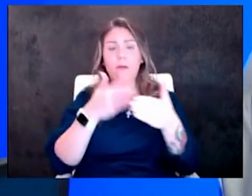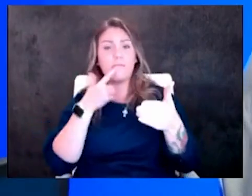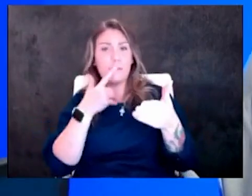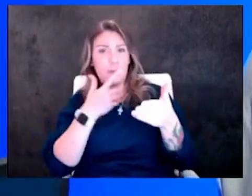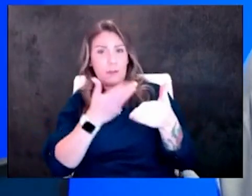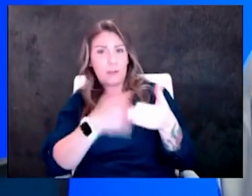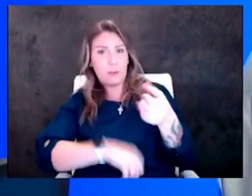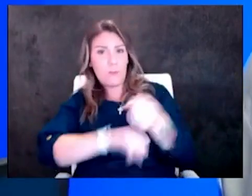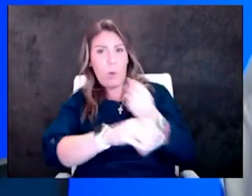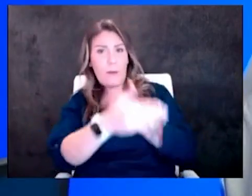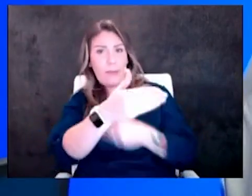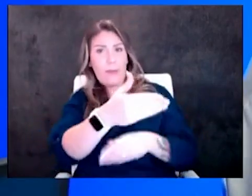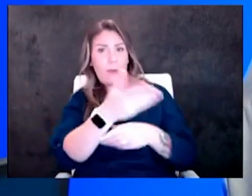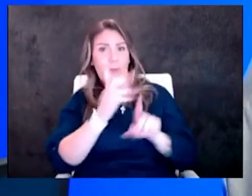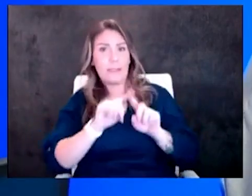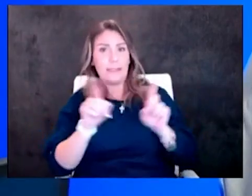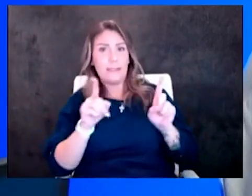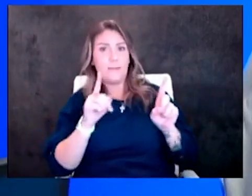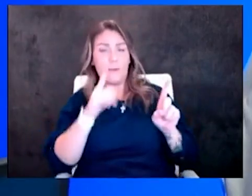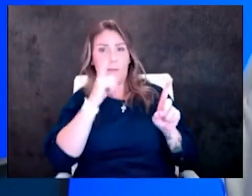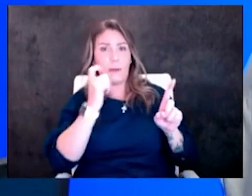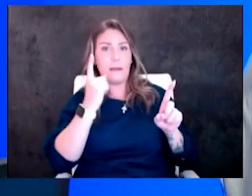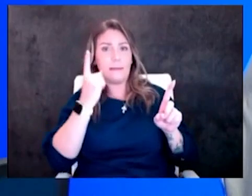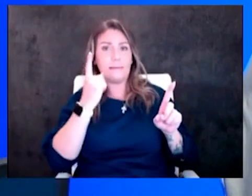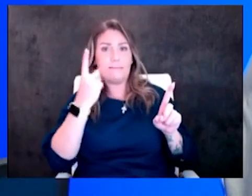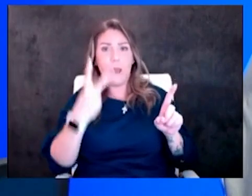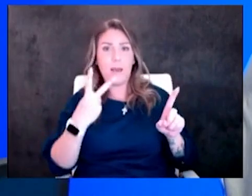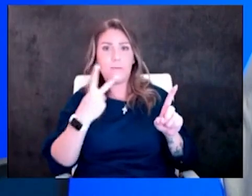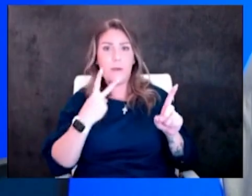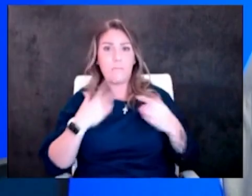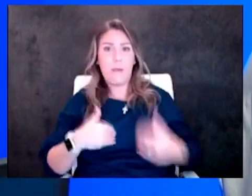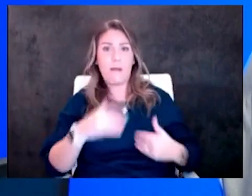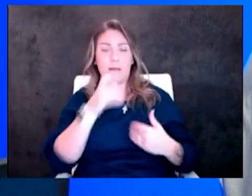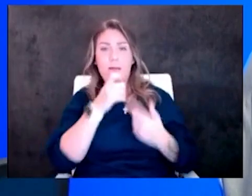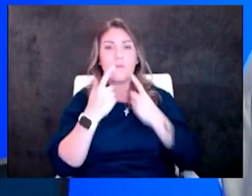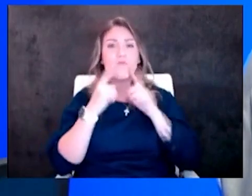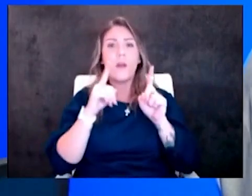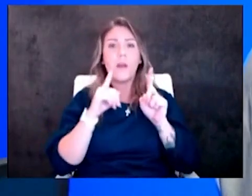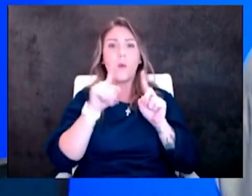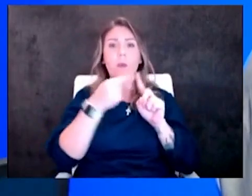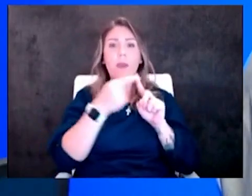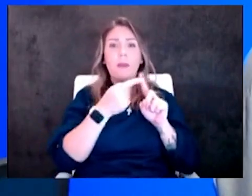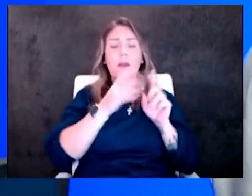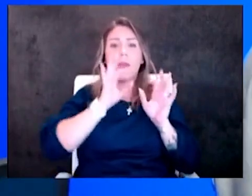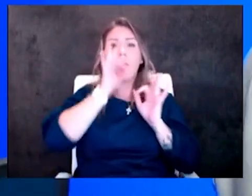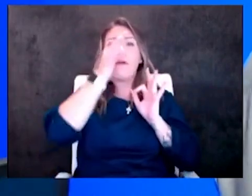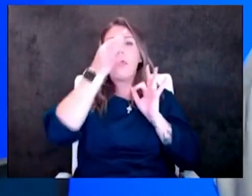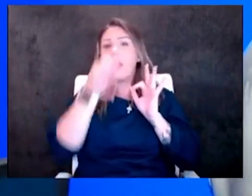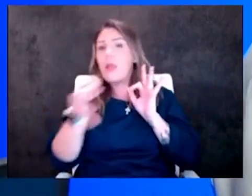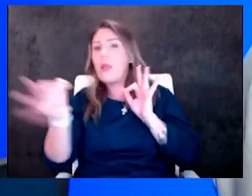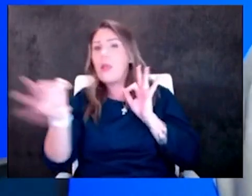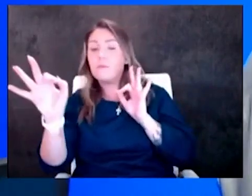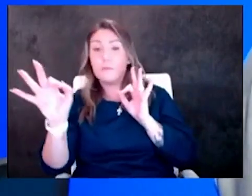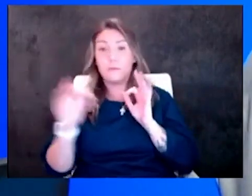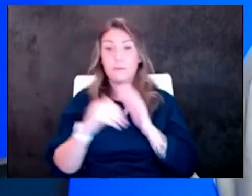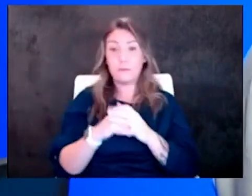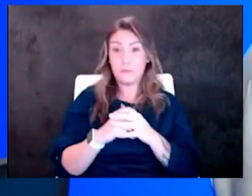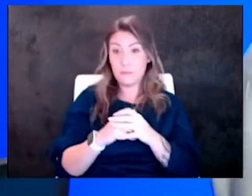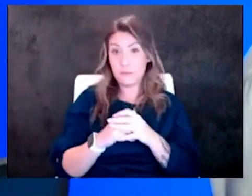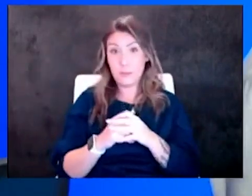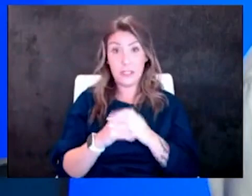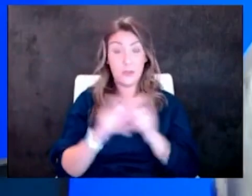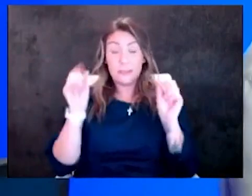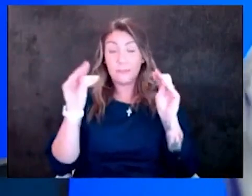different because half of his body would not work. And when they took the breathing tube out, it was literally